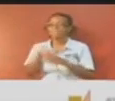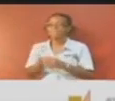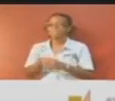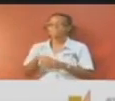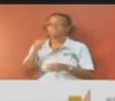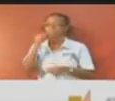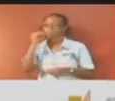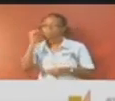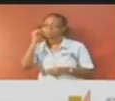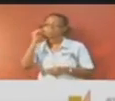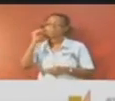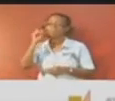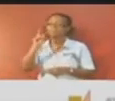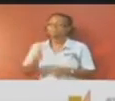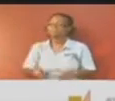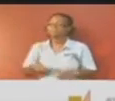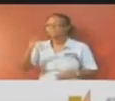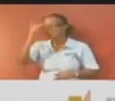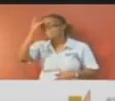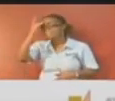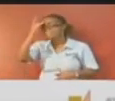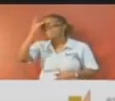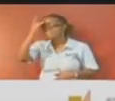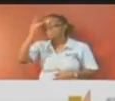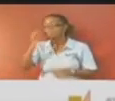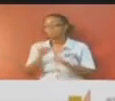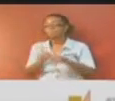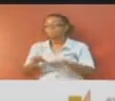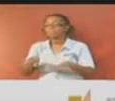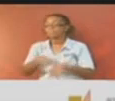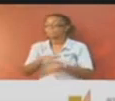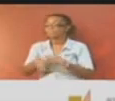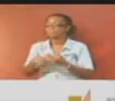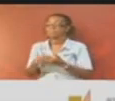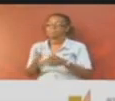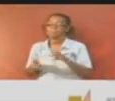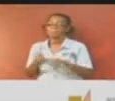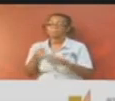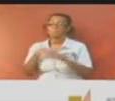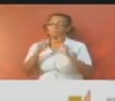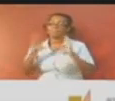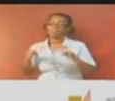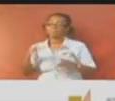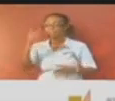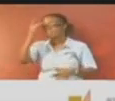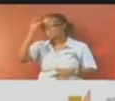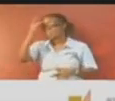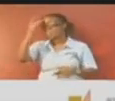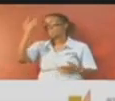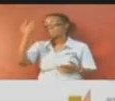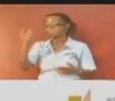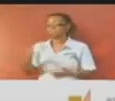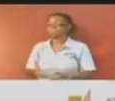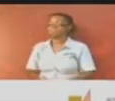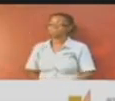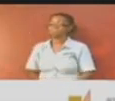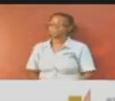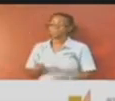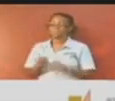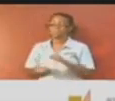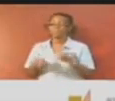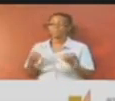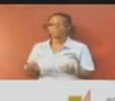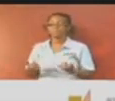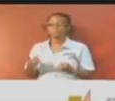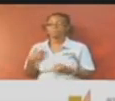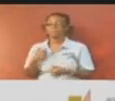to 13 to 14, with increasing numbers, we also saw that the spread became more